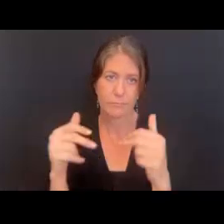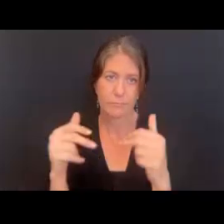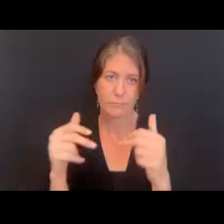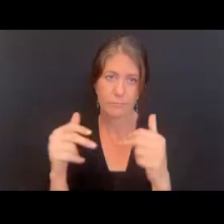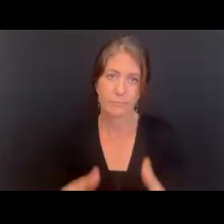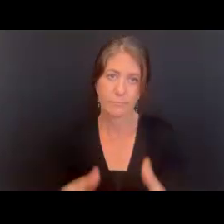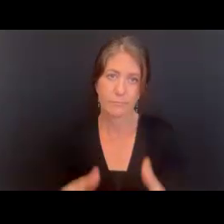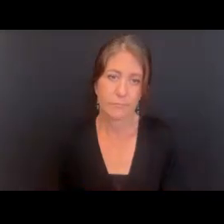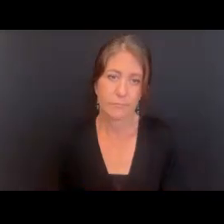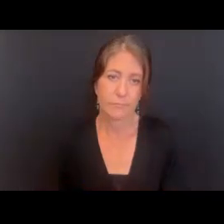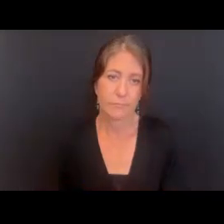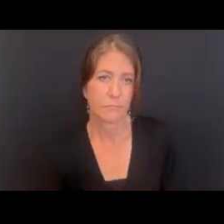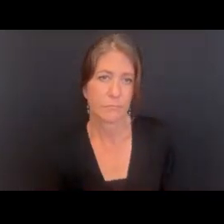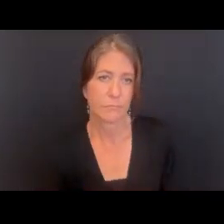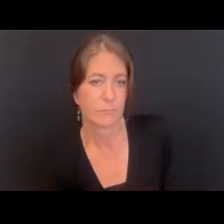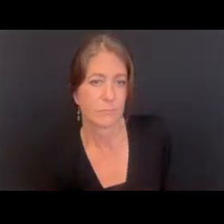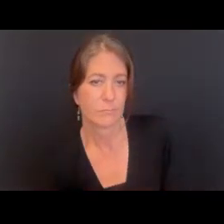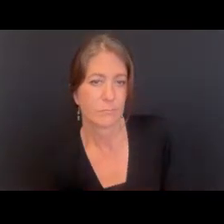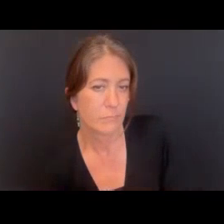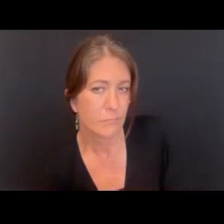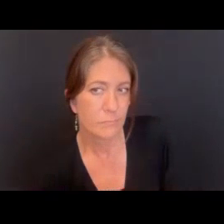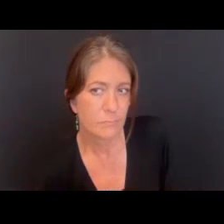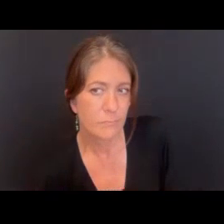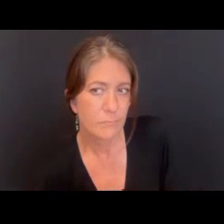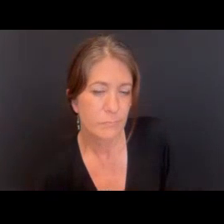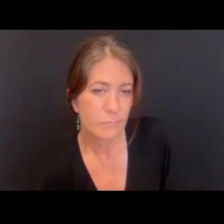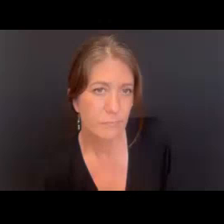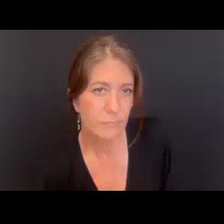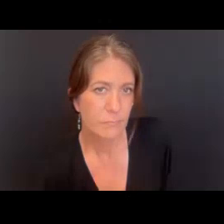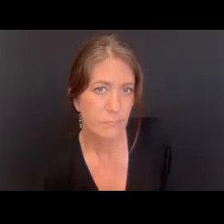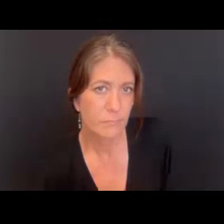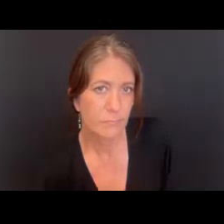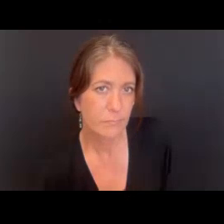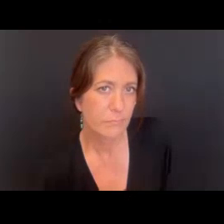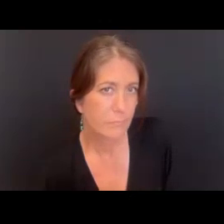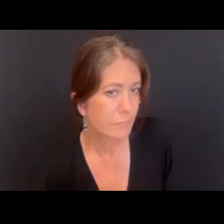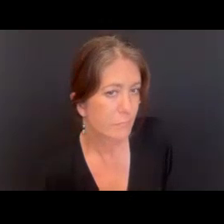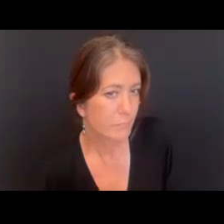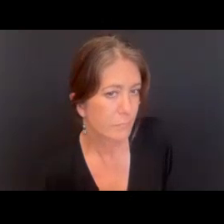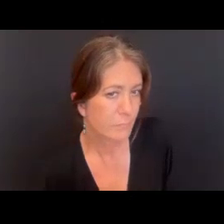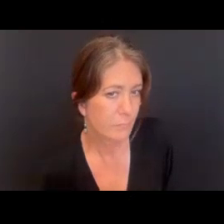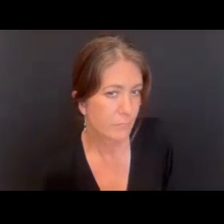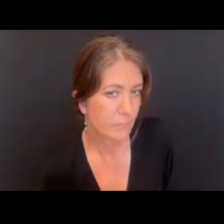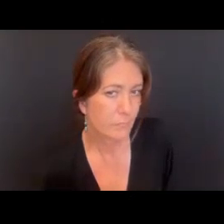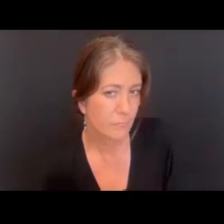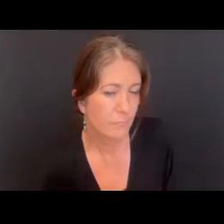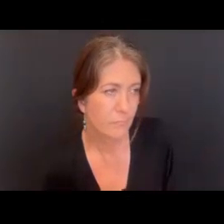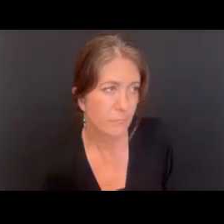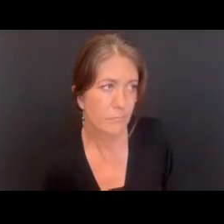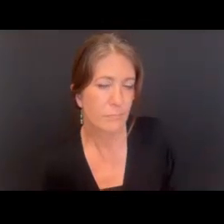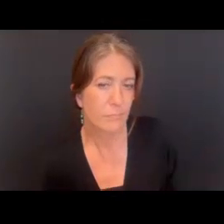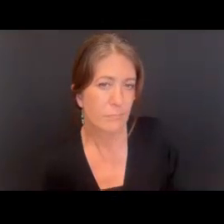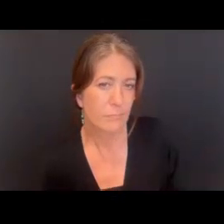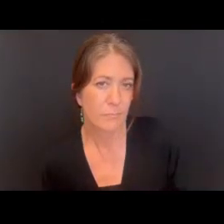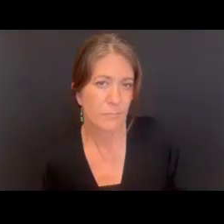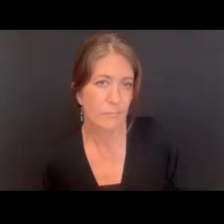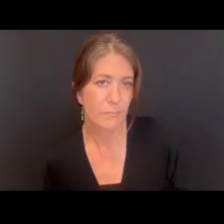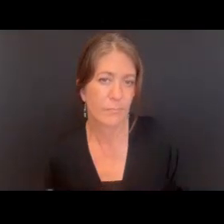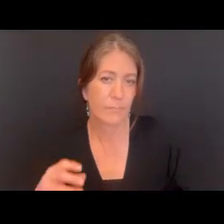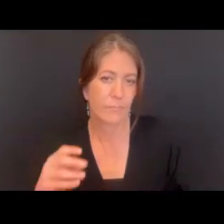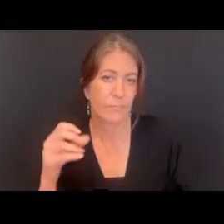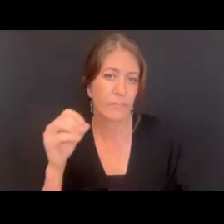It's important to remember that administrative case managers do not make programmatic eligibility determinations, speculations, or provide